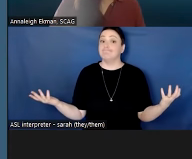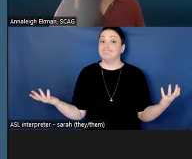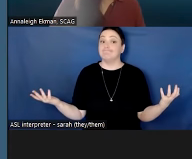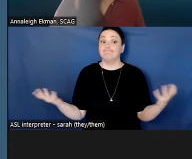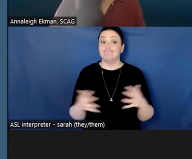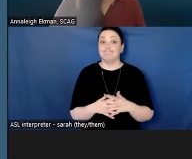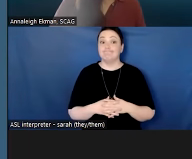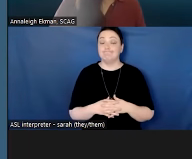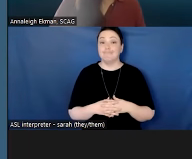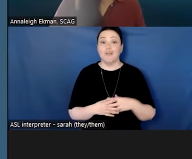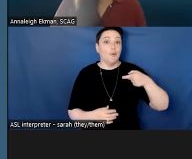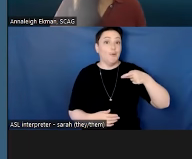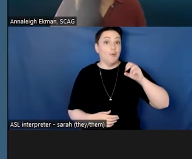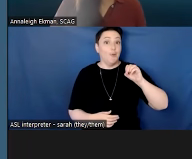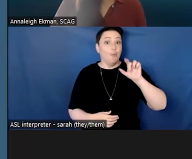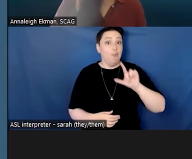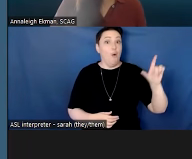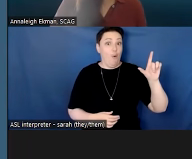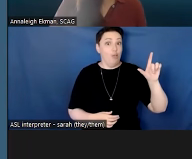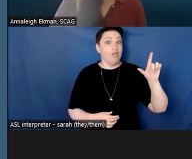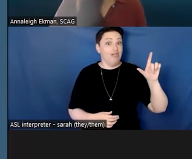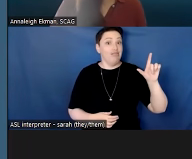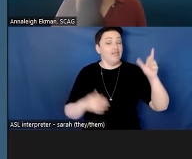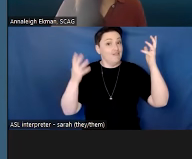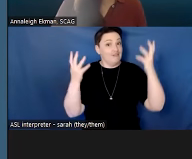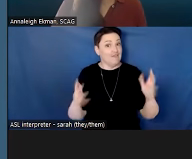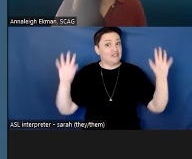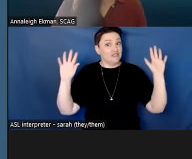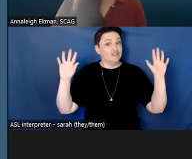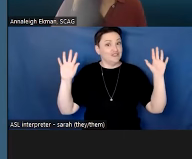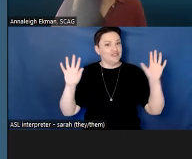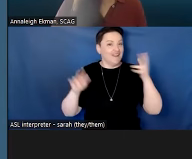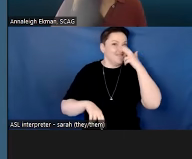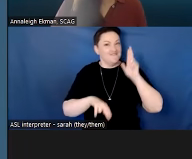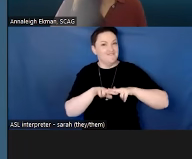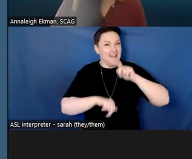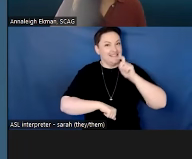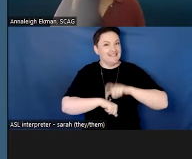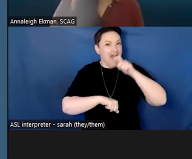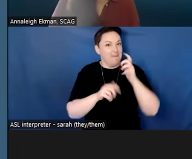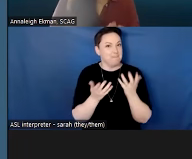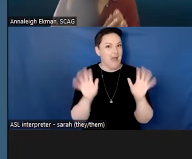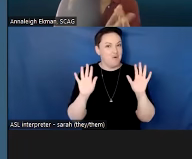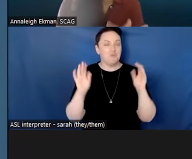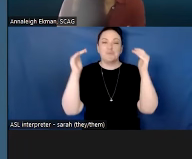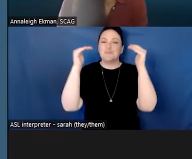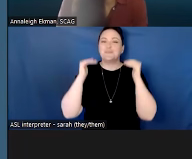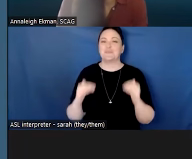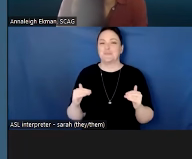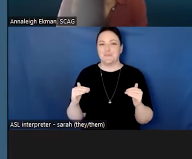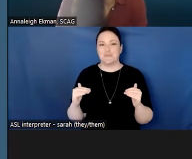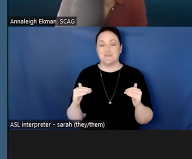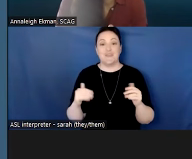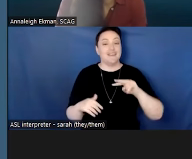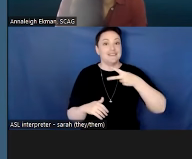the poll of fun times. And then that will lead us to our second portion of the